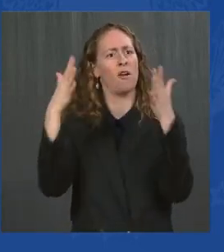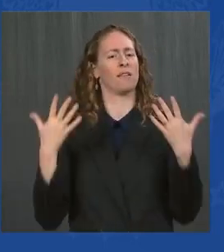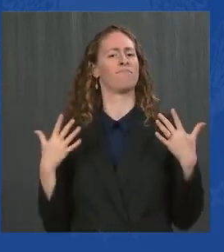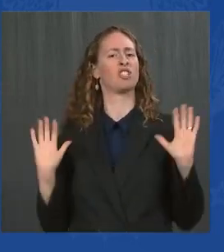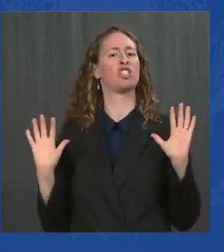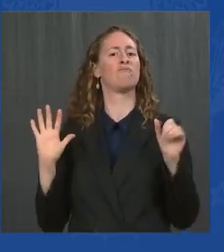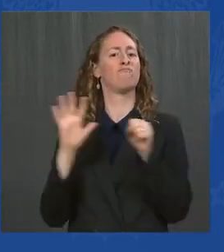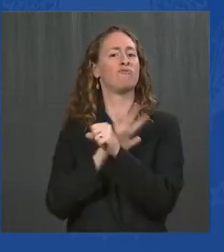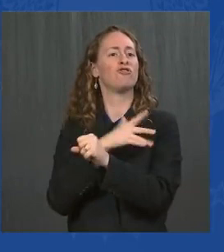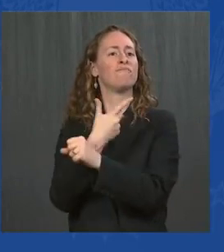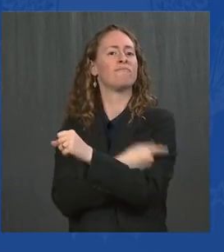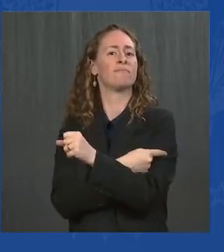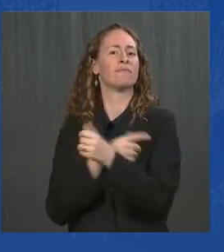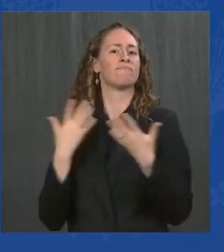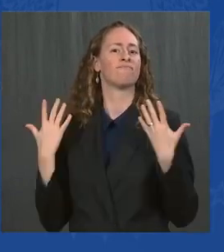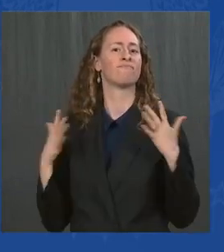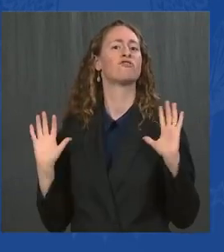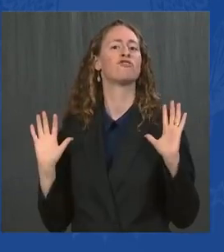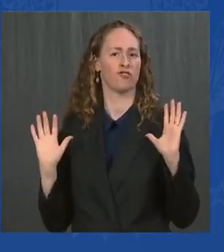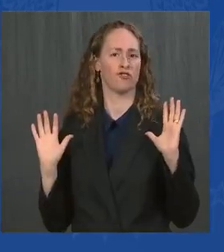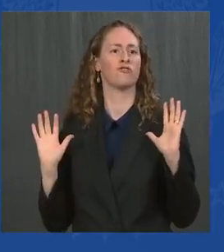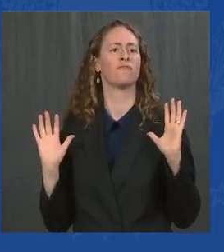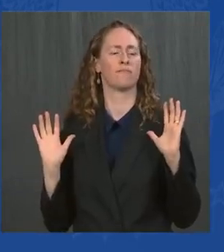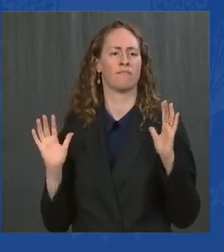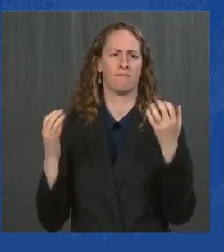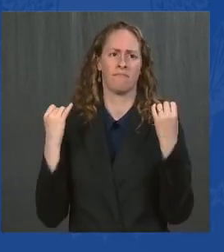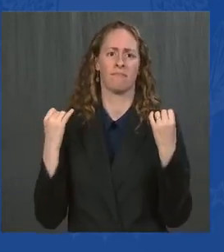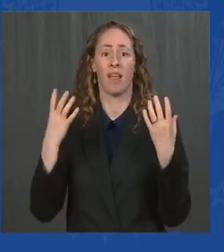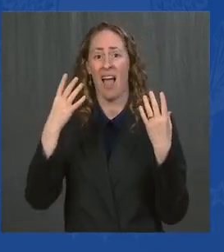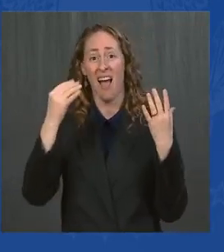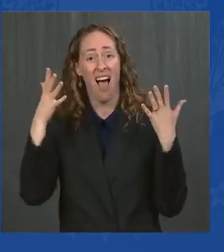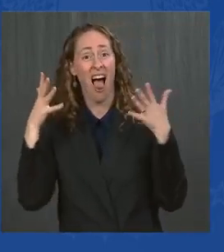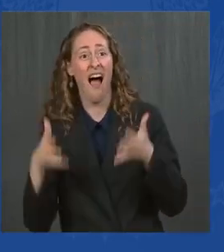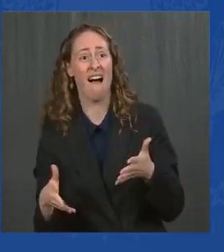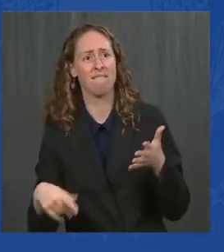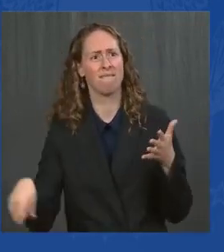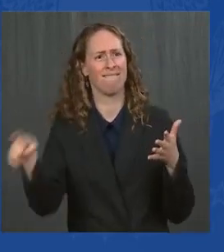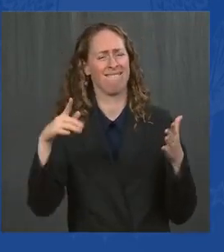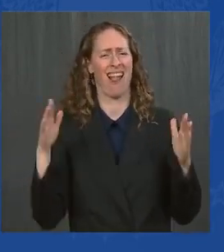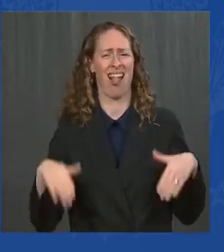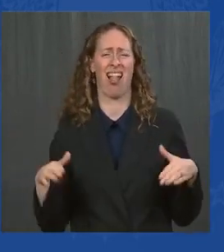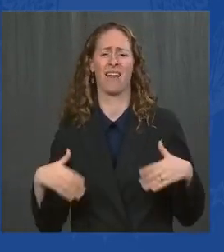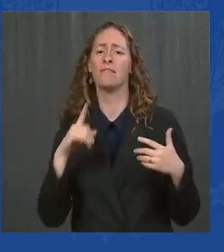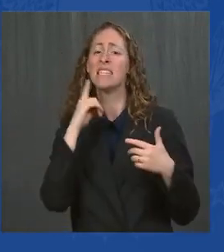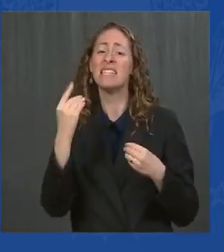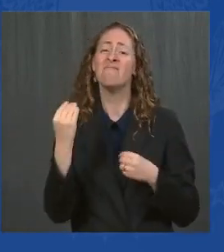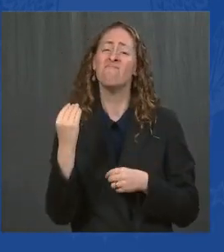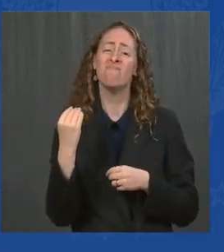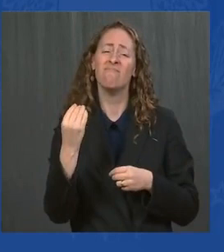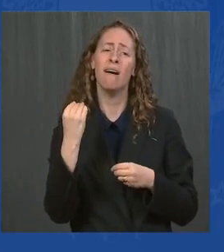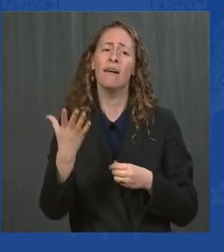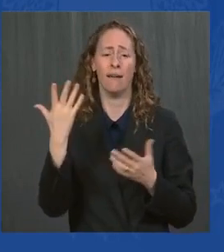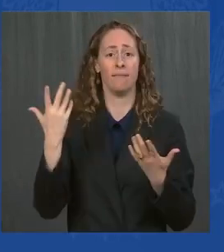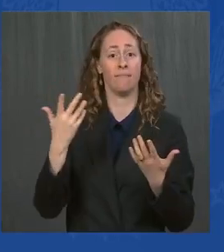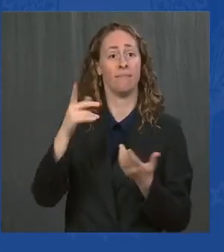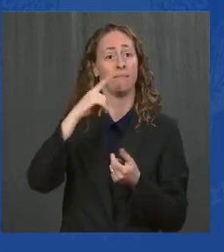too many have not gotten vaccinated, and it's creating a lot of unease in our economy and around our